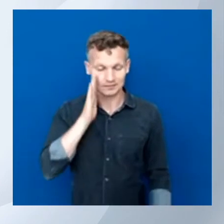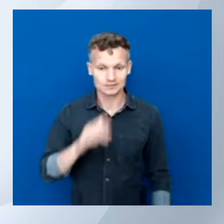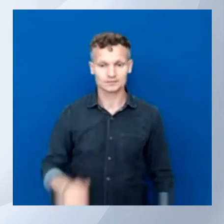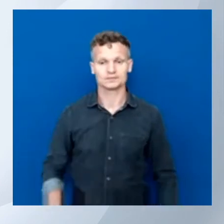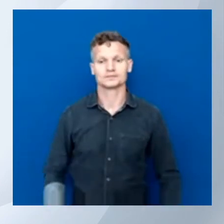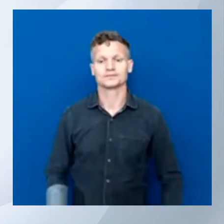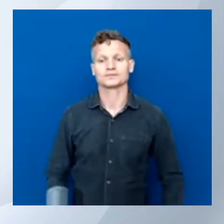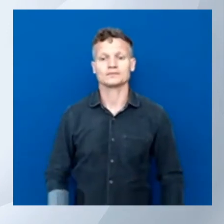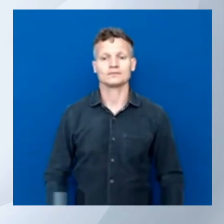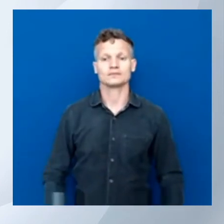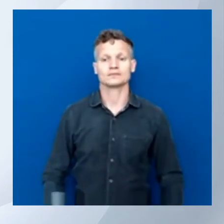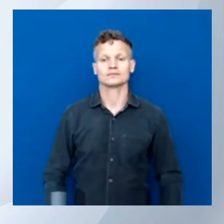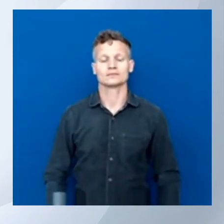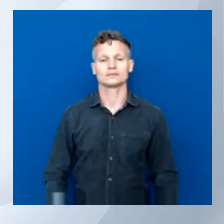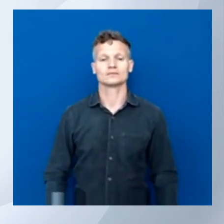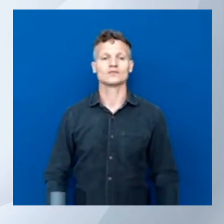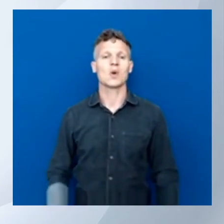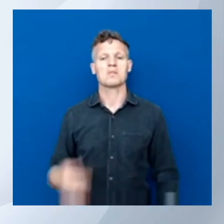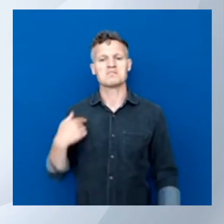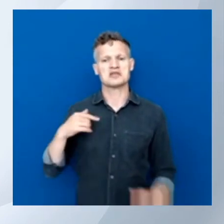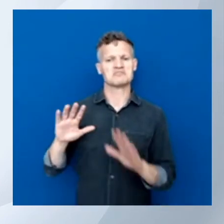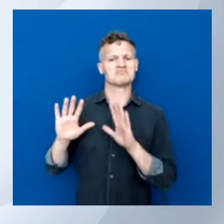and we'll come back and check on this in a minute.